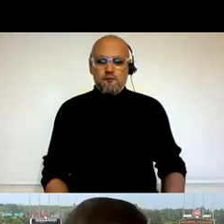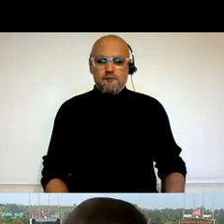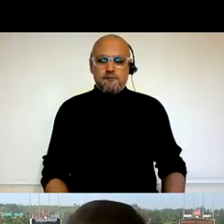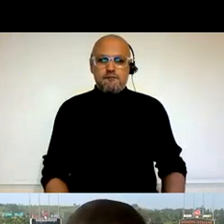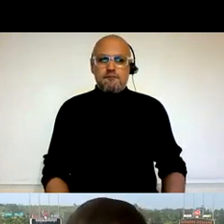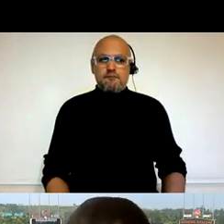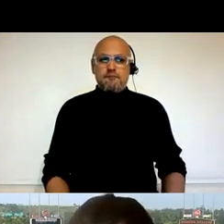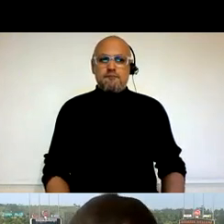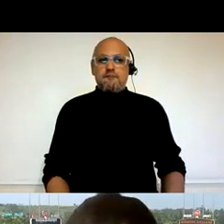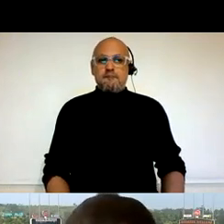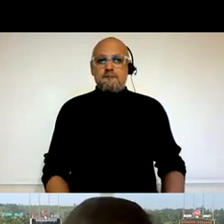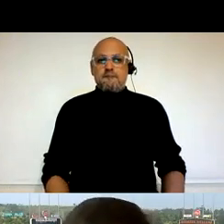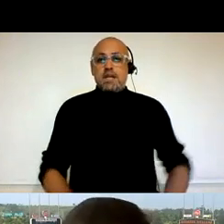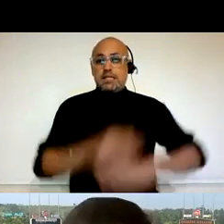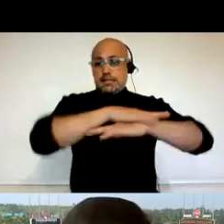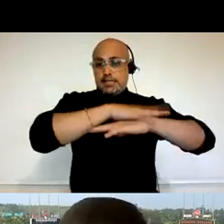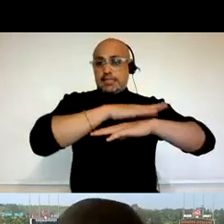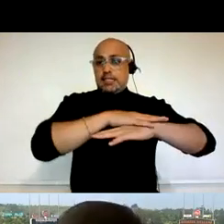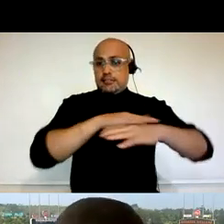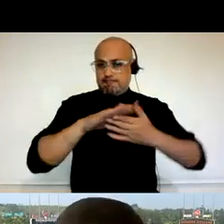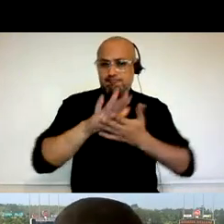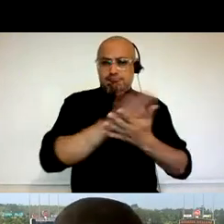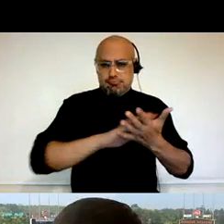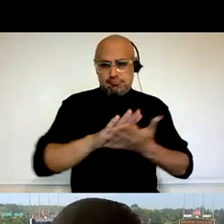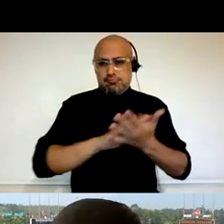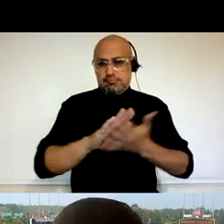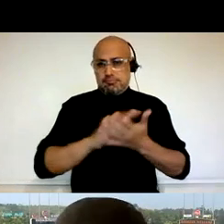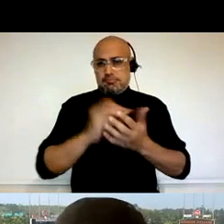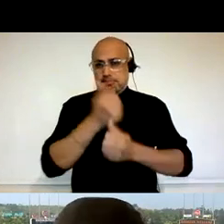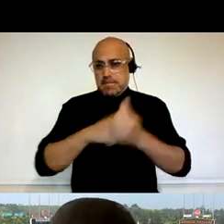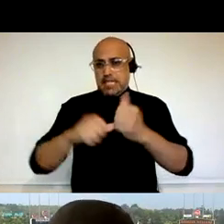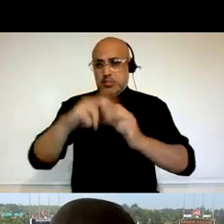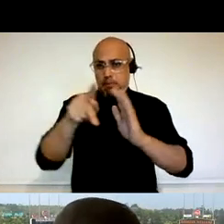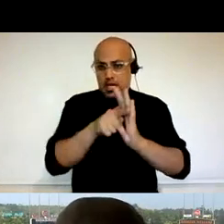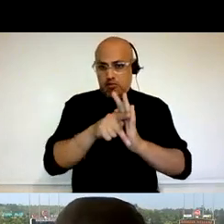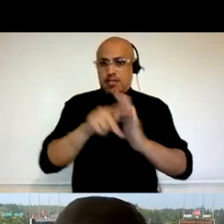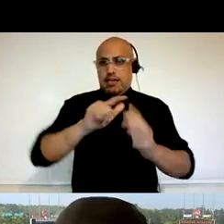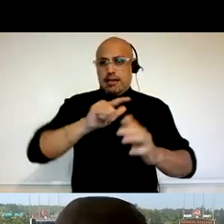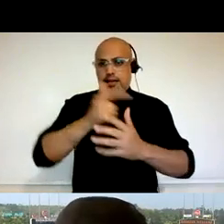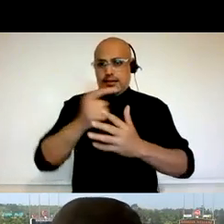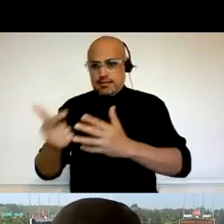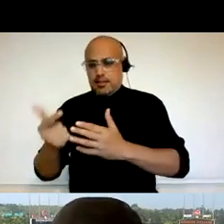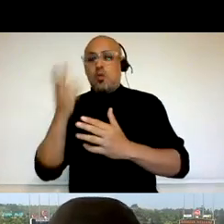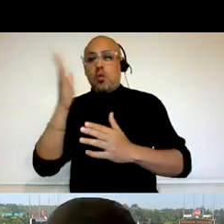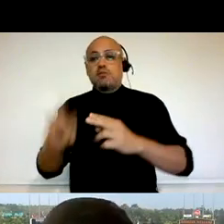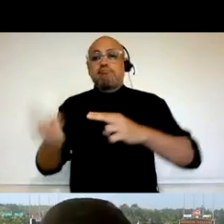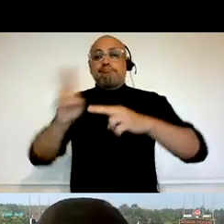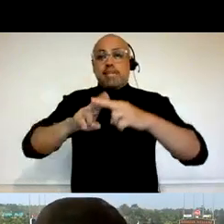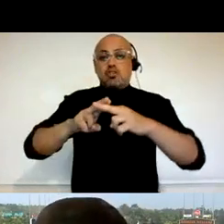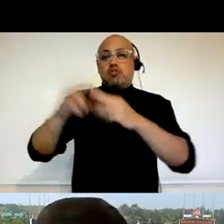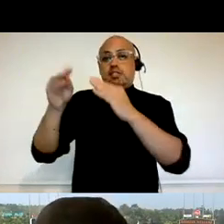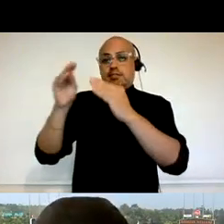Desks and services be sanitized between each passing period. I mentioned we're going to increase our custodial staff. We're